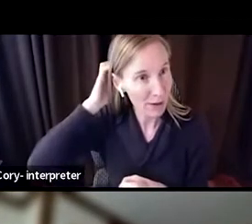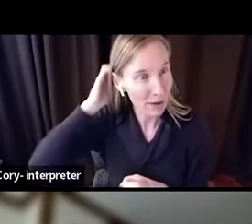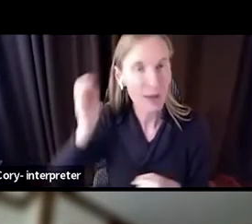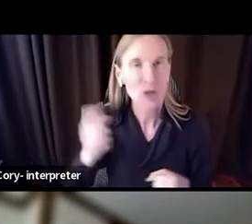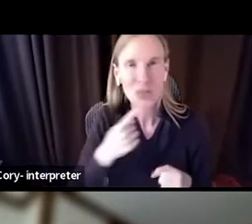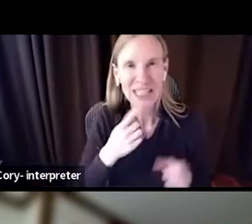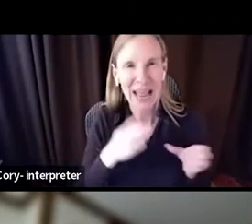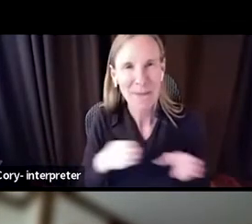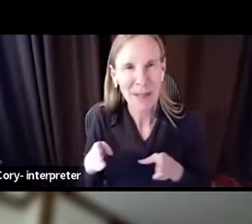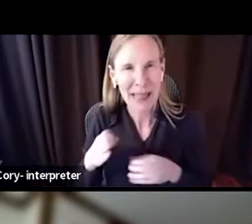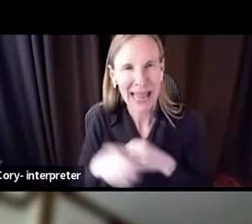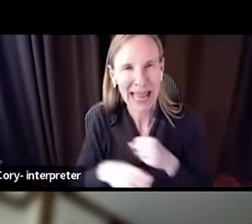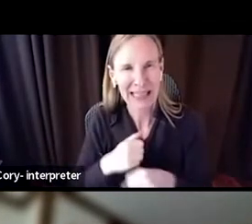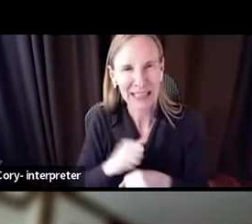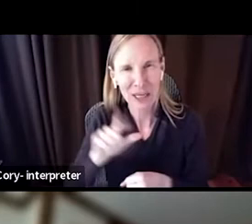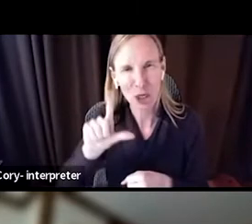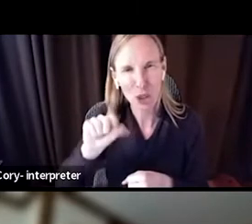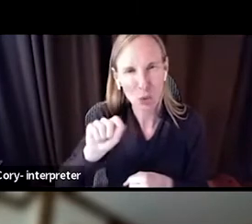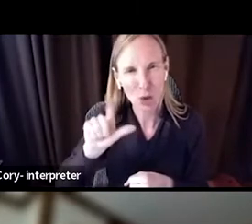year 2024,